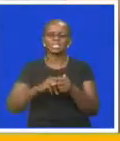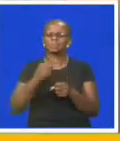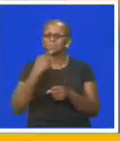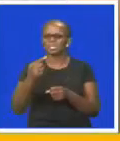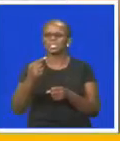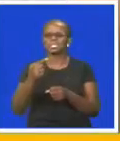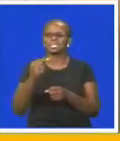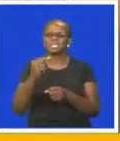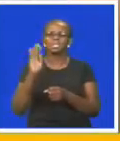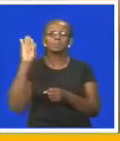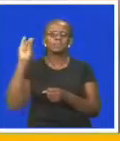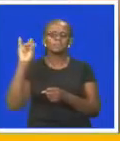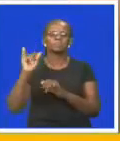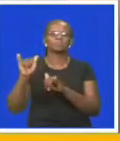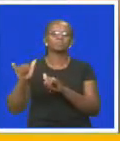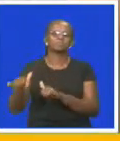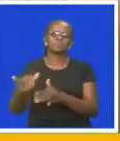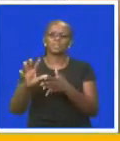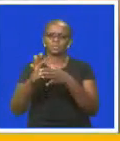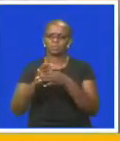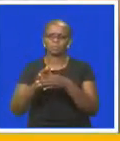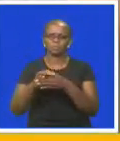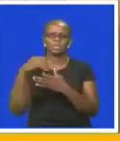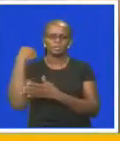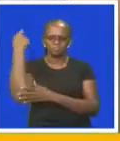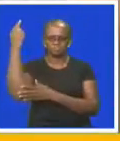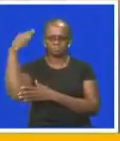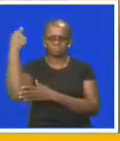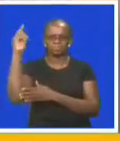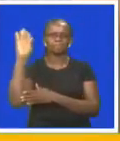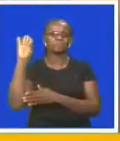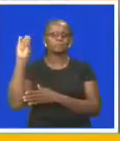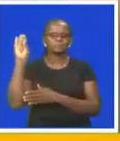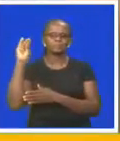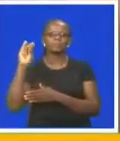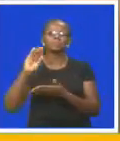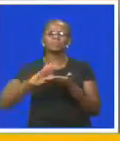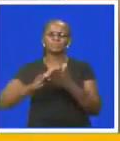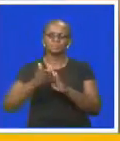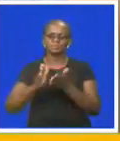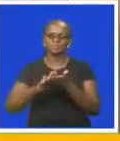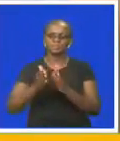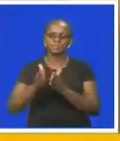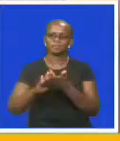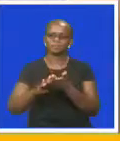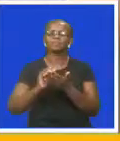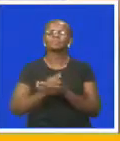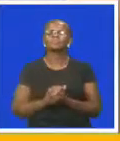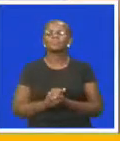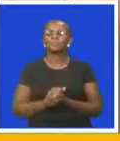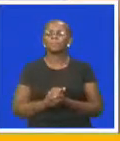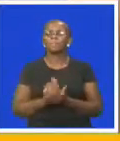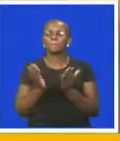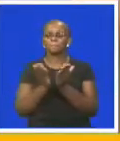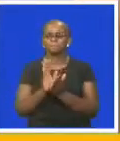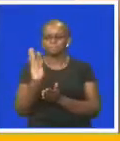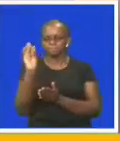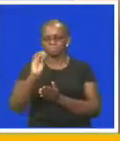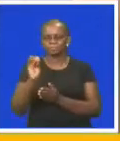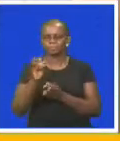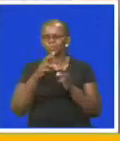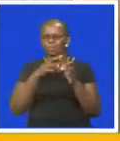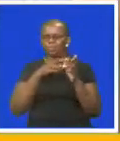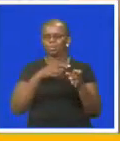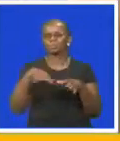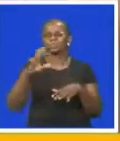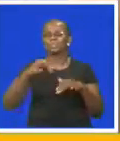the wild animals, even the numbers and shapes that we have learned. All right, Khosi, thank you so much for that. Grade Zeros, I hope that you are ready for